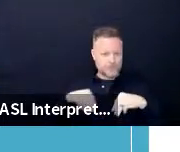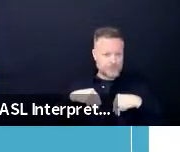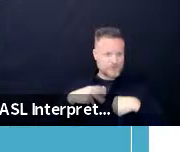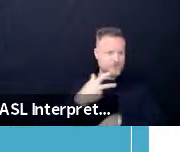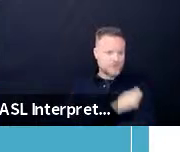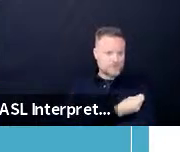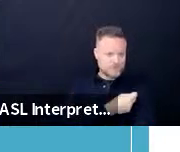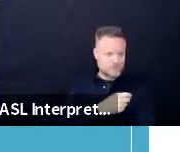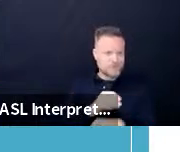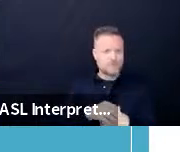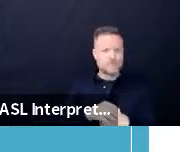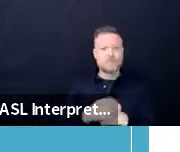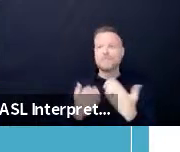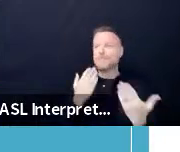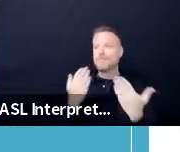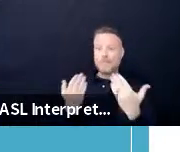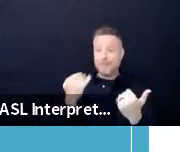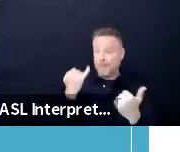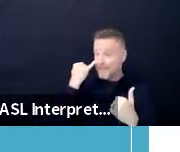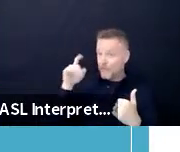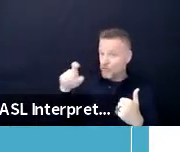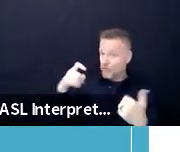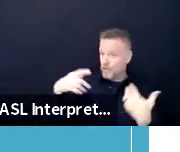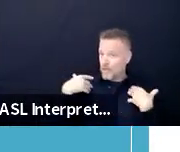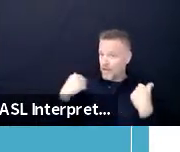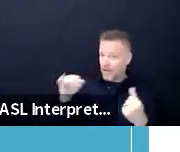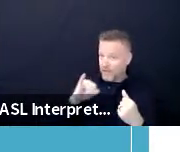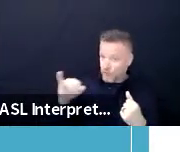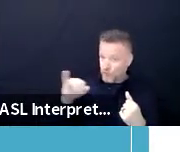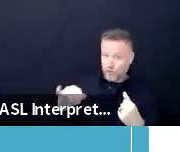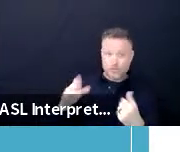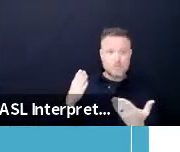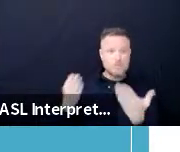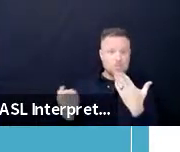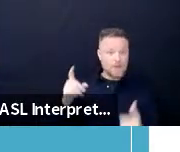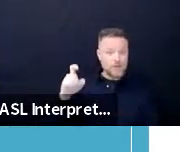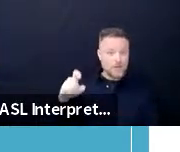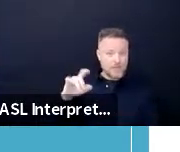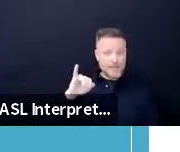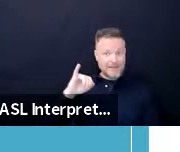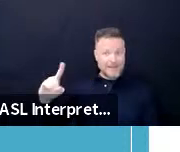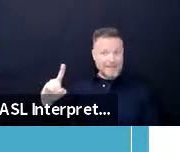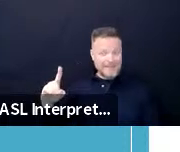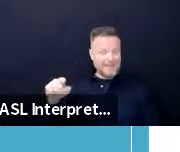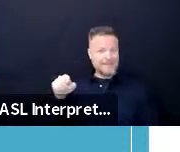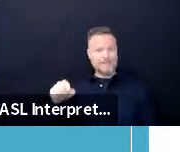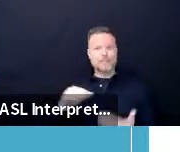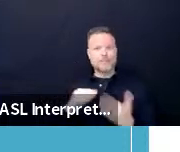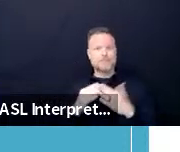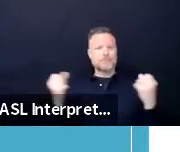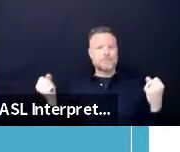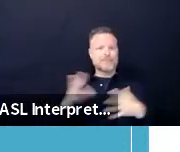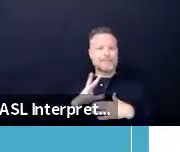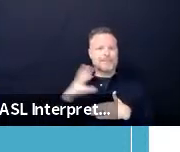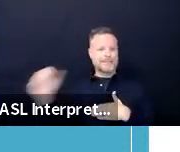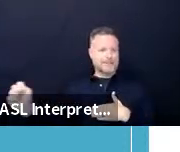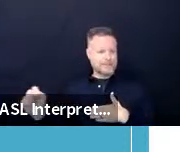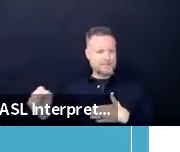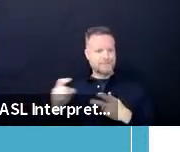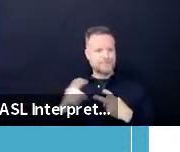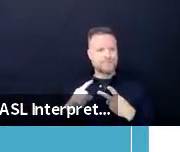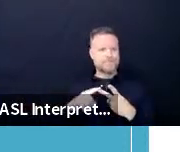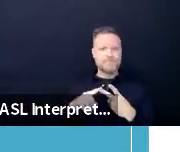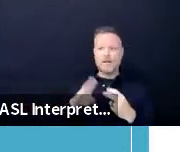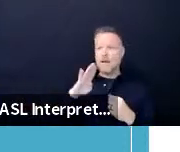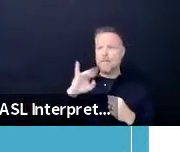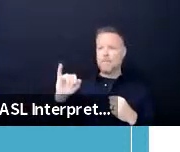locations that might be asking for health insurances or IDs because the community gets scared and leaves. Bilingual process to sign up for the